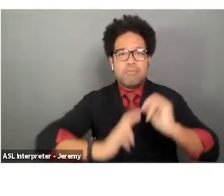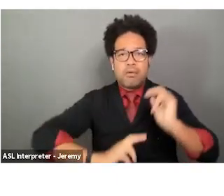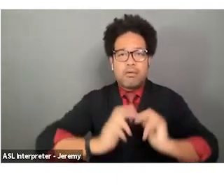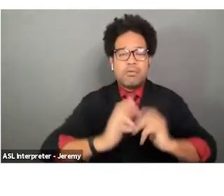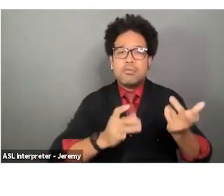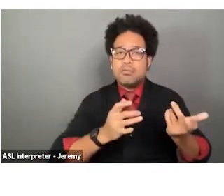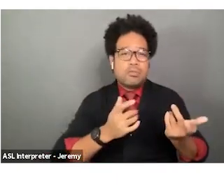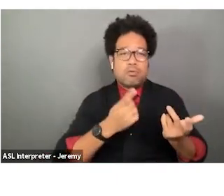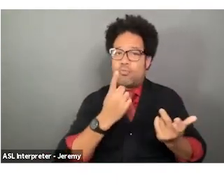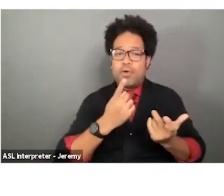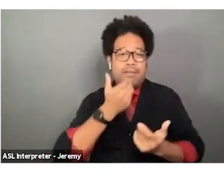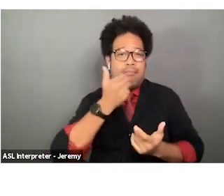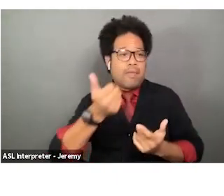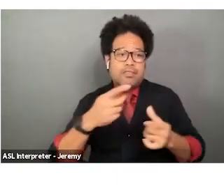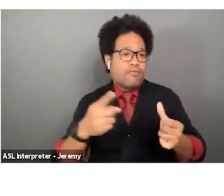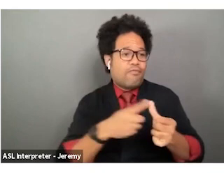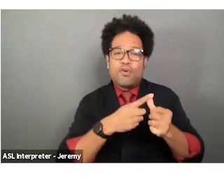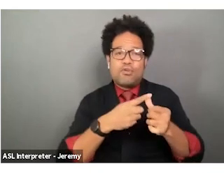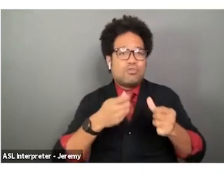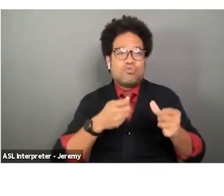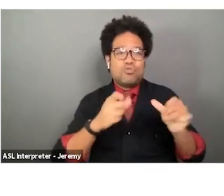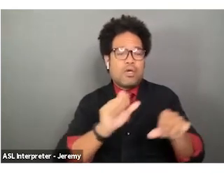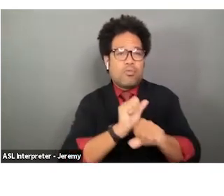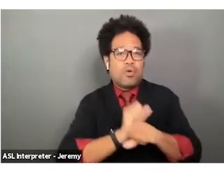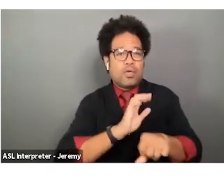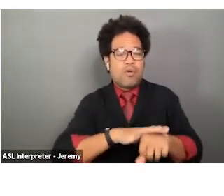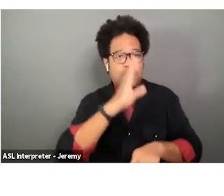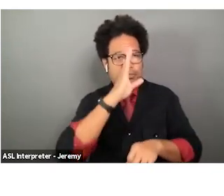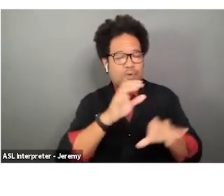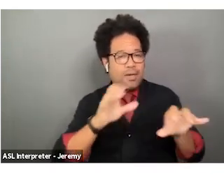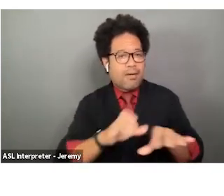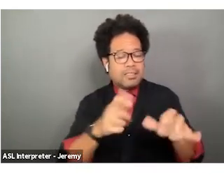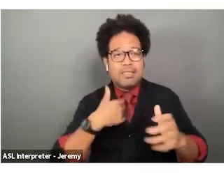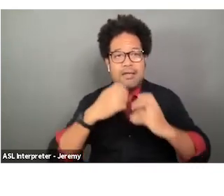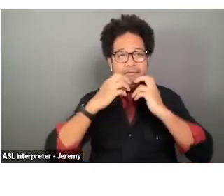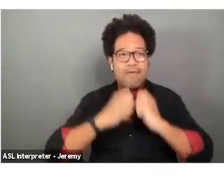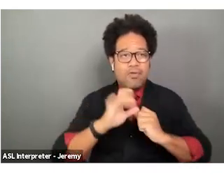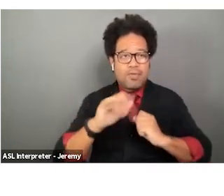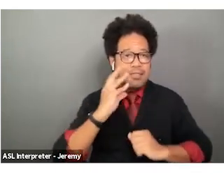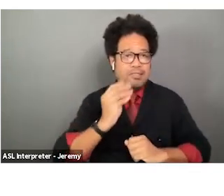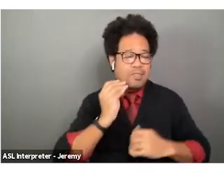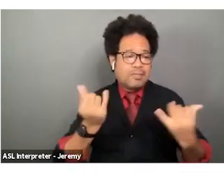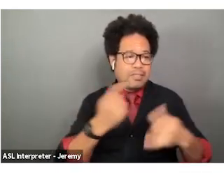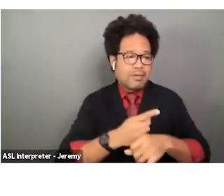best first shots I had at working on a direct action, and I value that experience to this day.